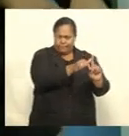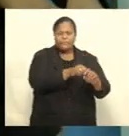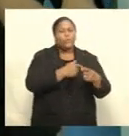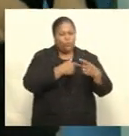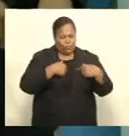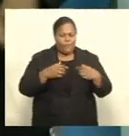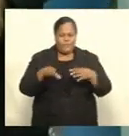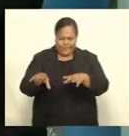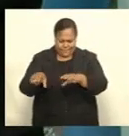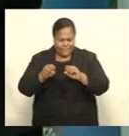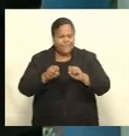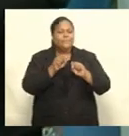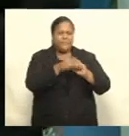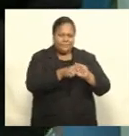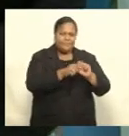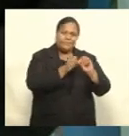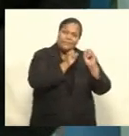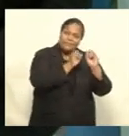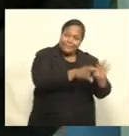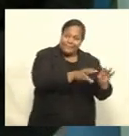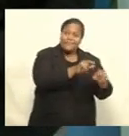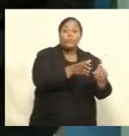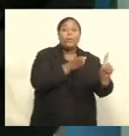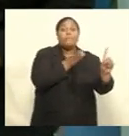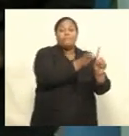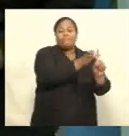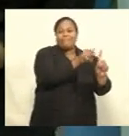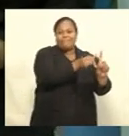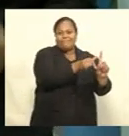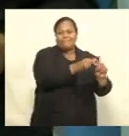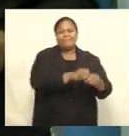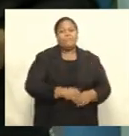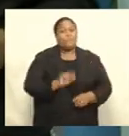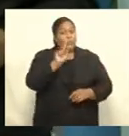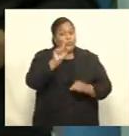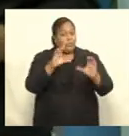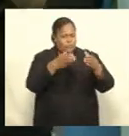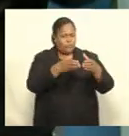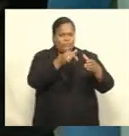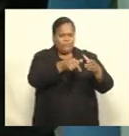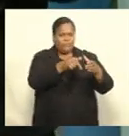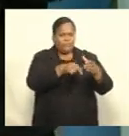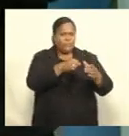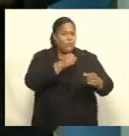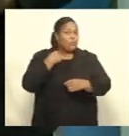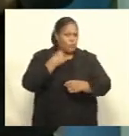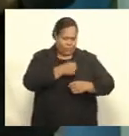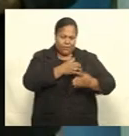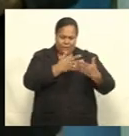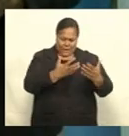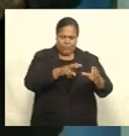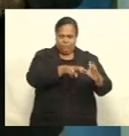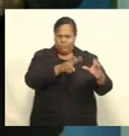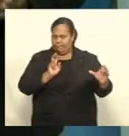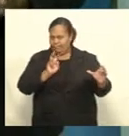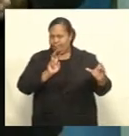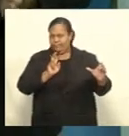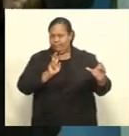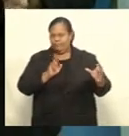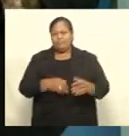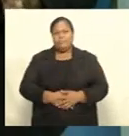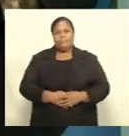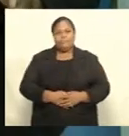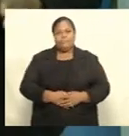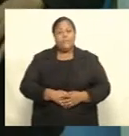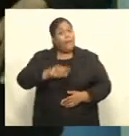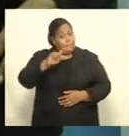they are right now. There is one group of soldiers who have been stood down, but further action will